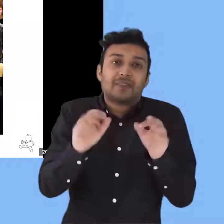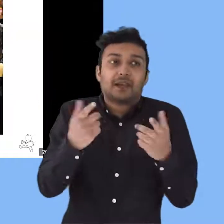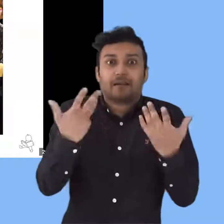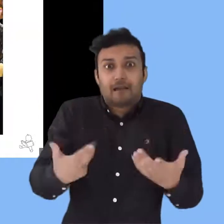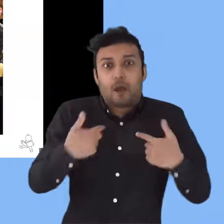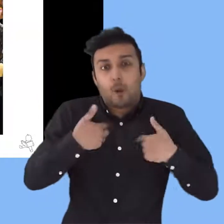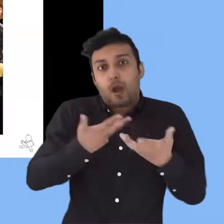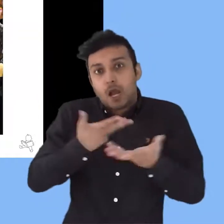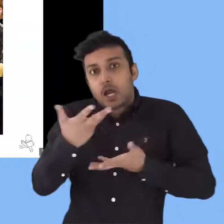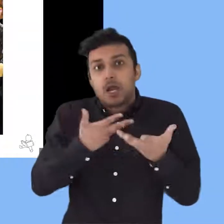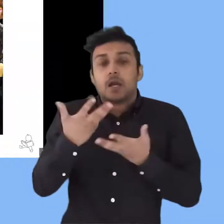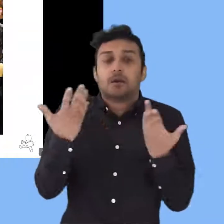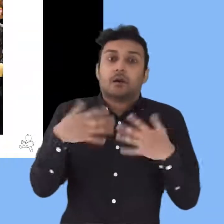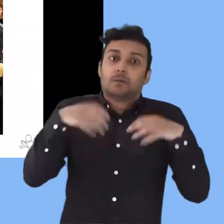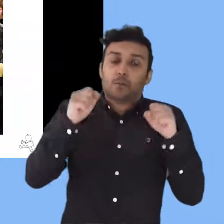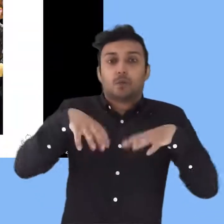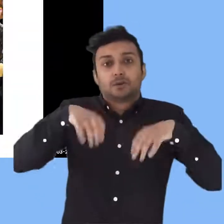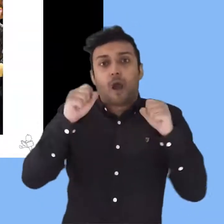in engaging with race and racism.